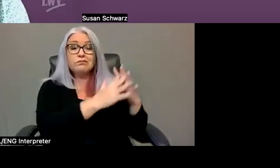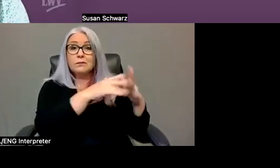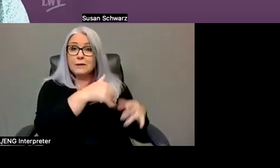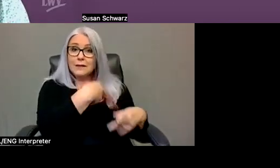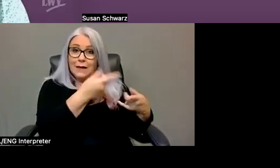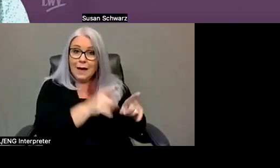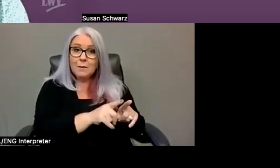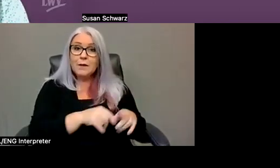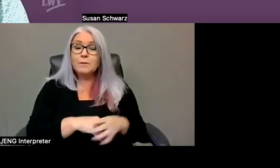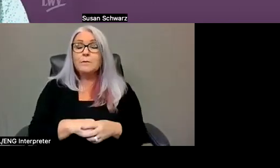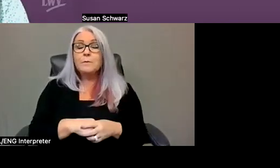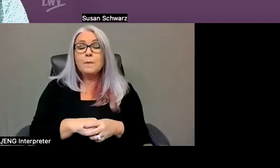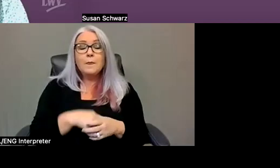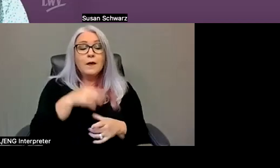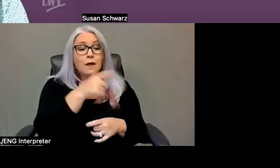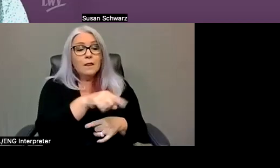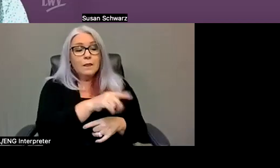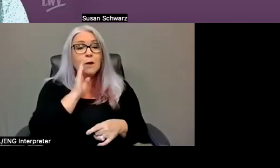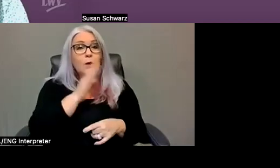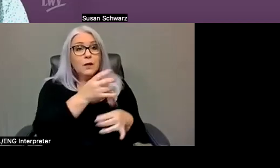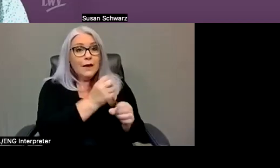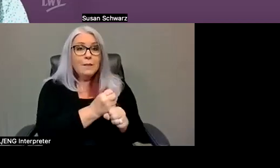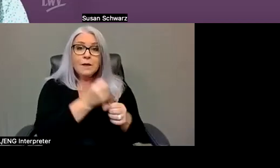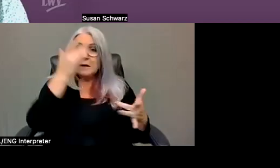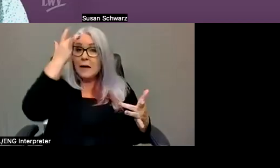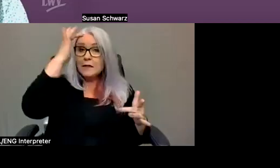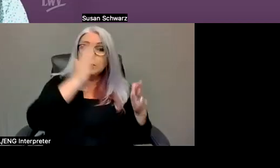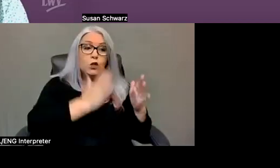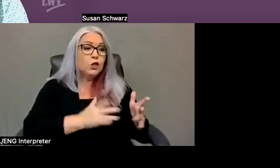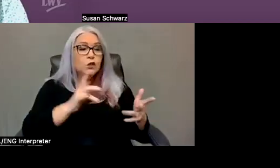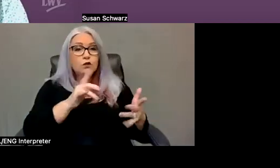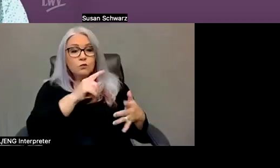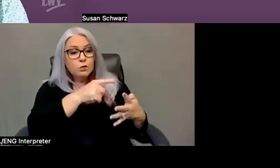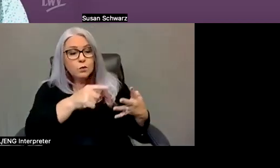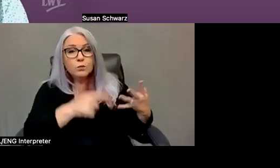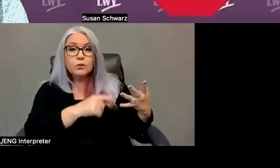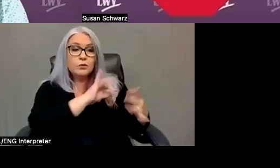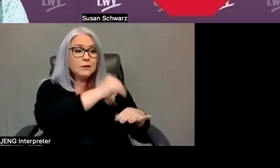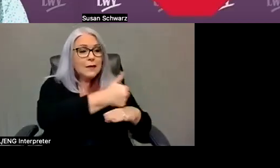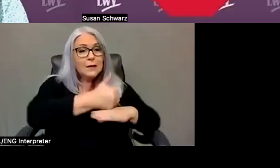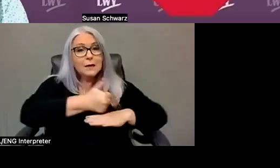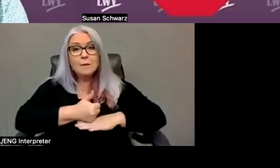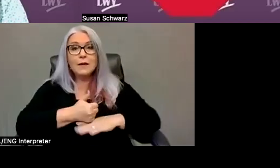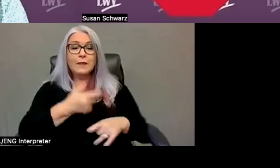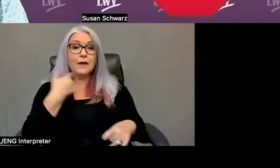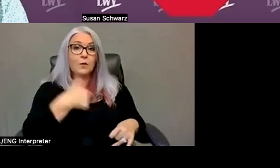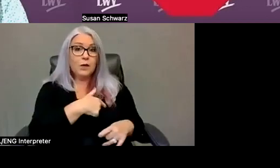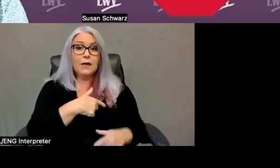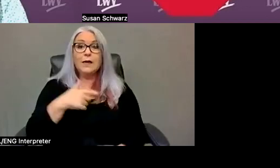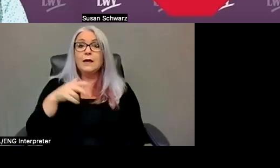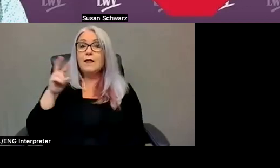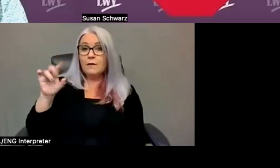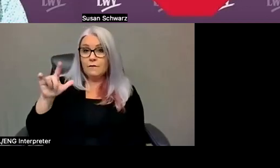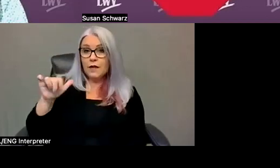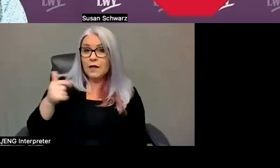get the proper experts in line, and they will make sure that we, the village board of trustees, have all